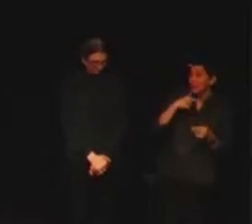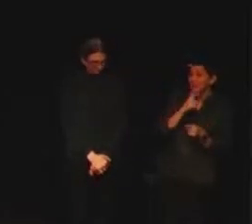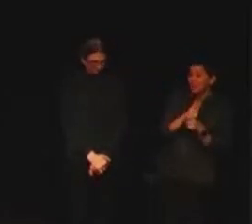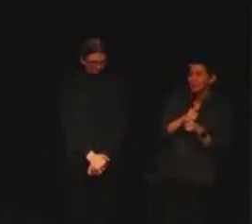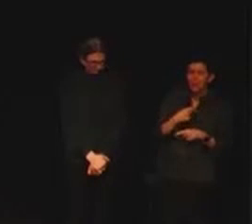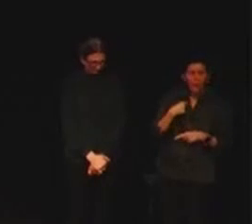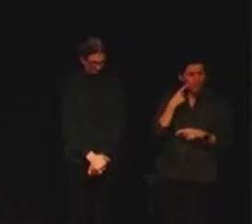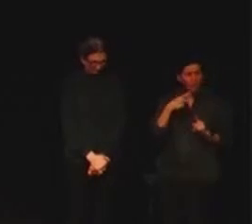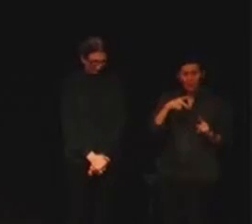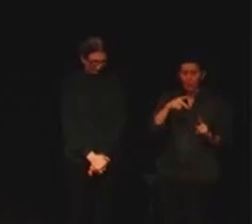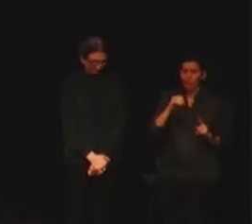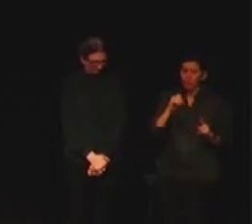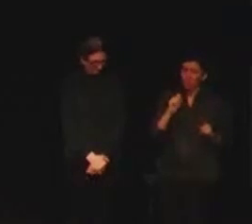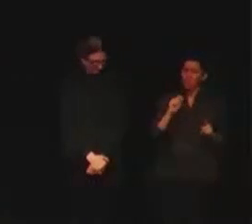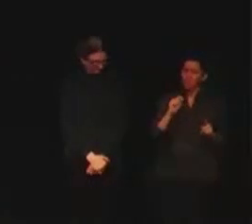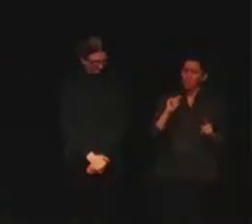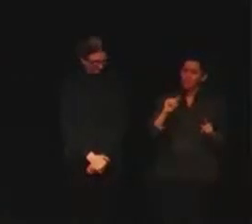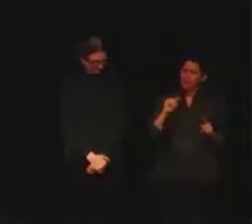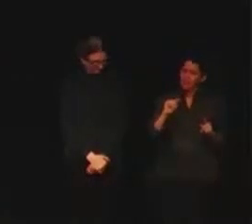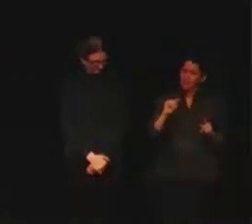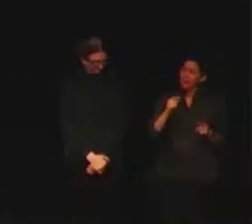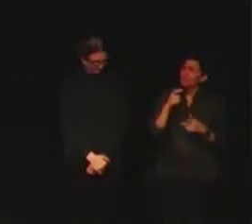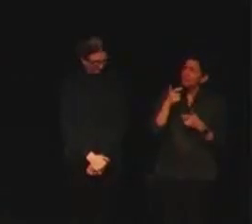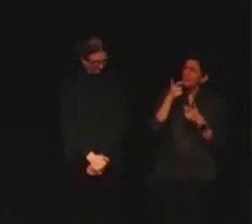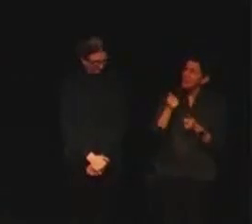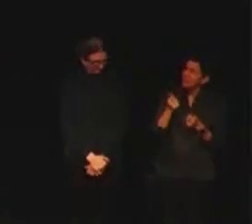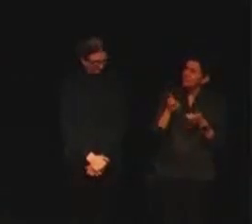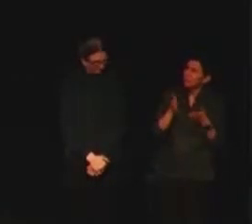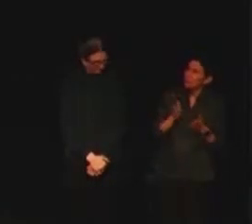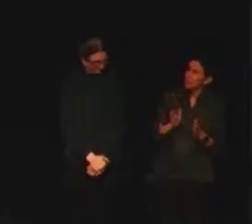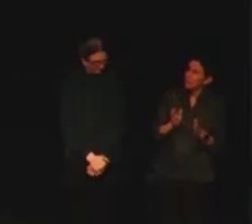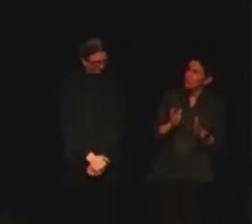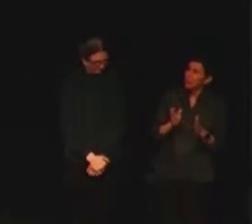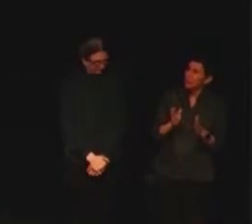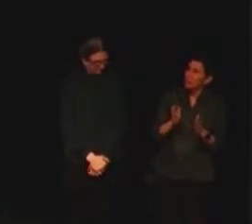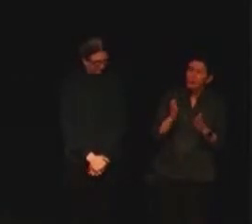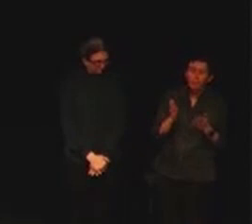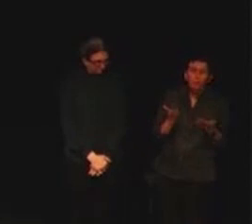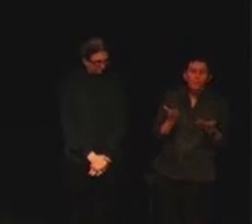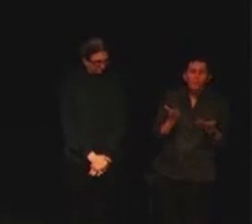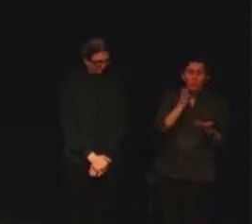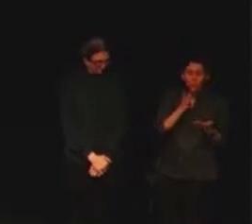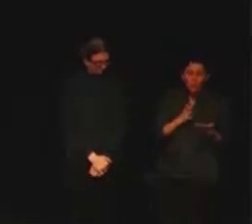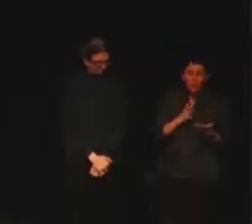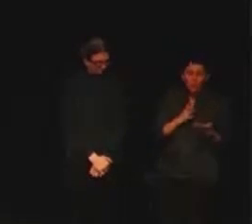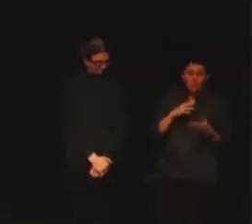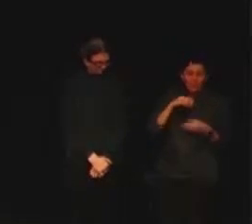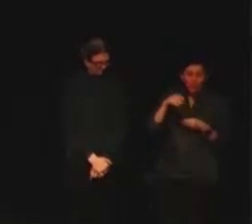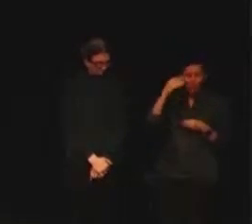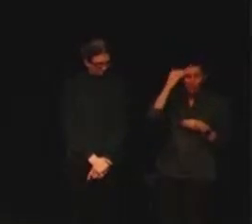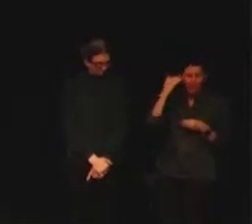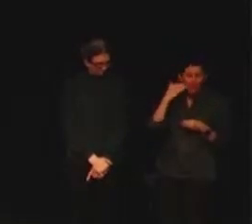I thought that was an interesting way to externalize that character in our head, the judge,